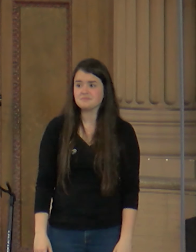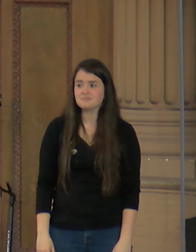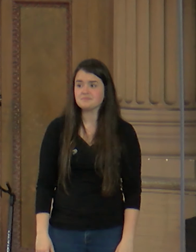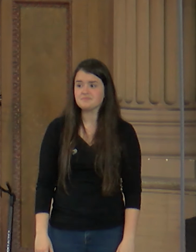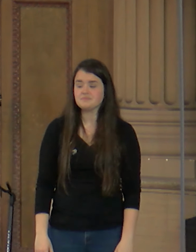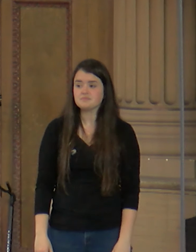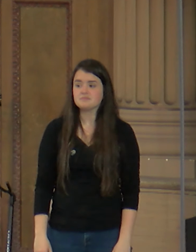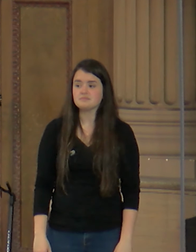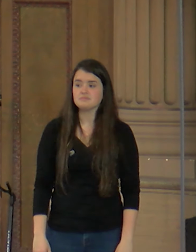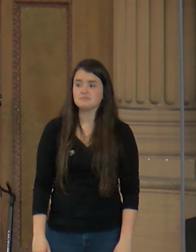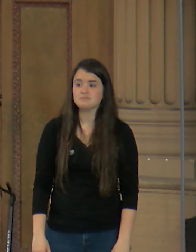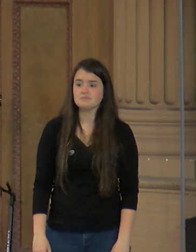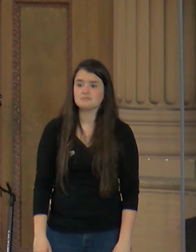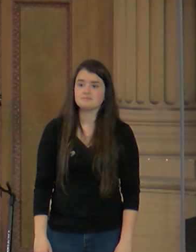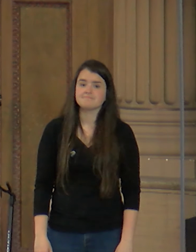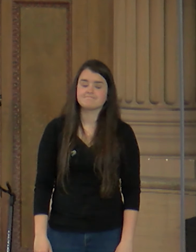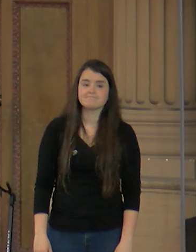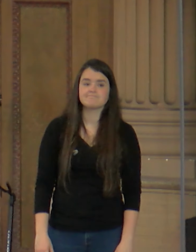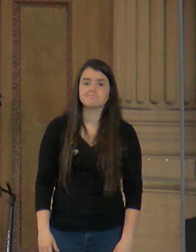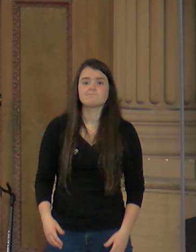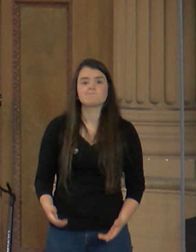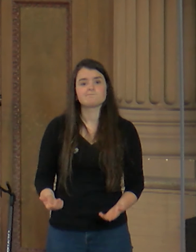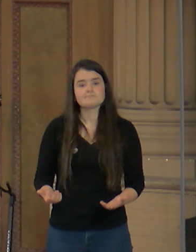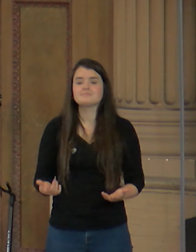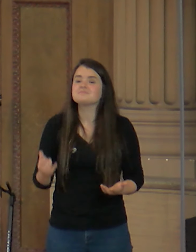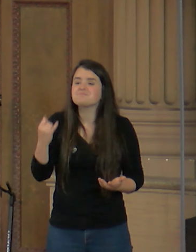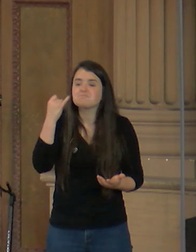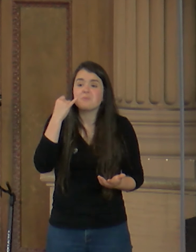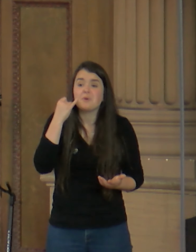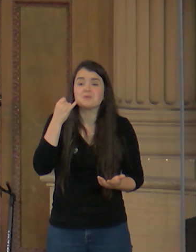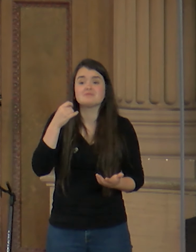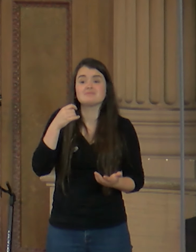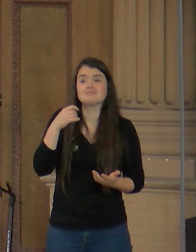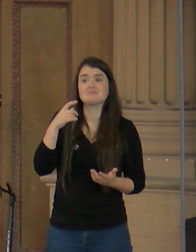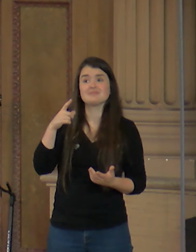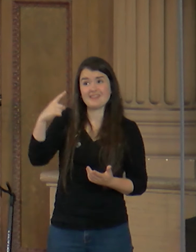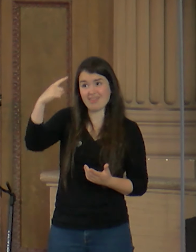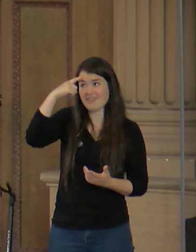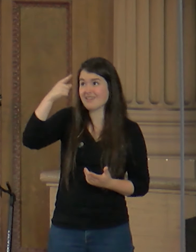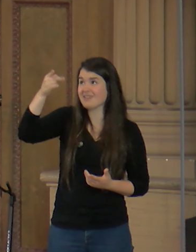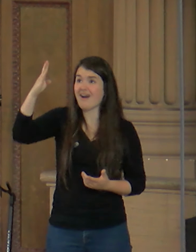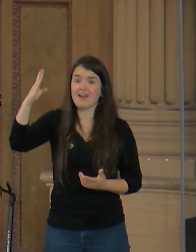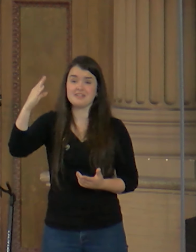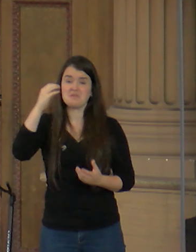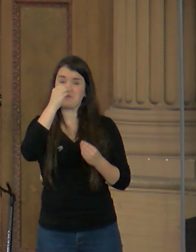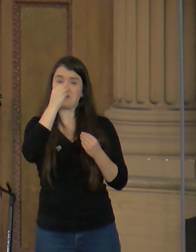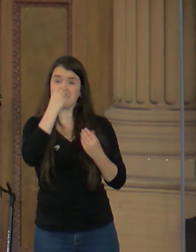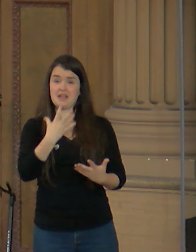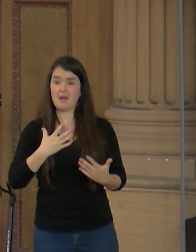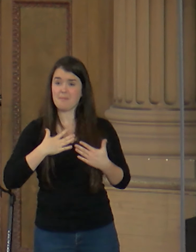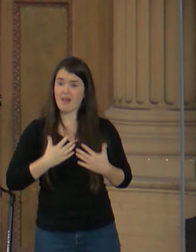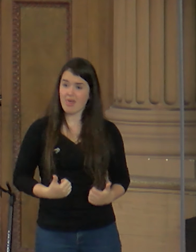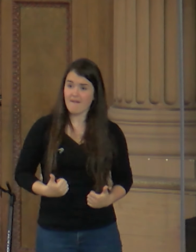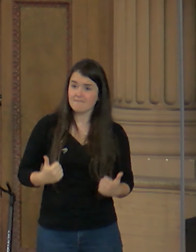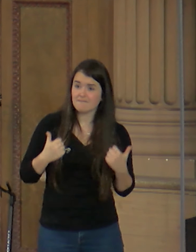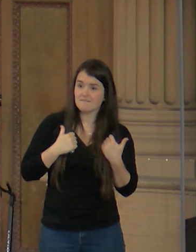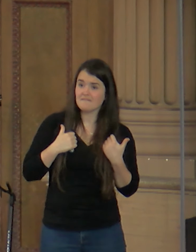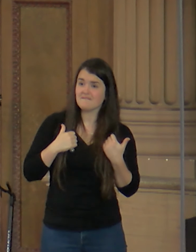And could it be that the perception that you've developed that God doesn't care, that God isn't involved, that God is